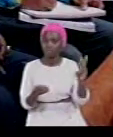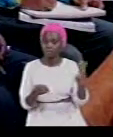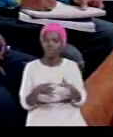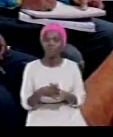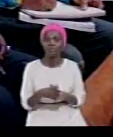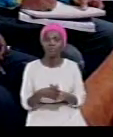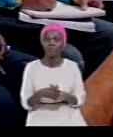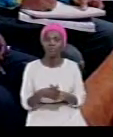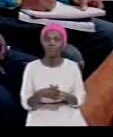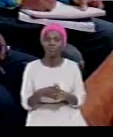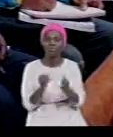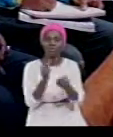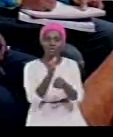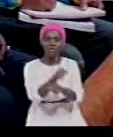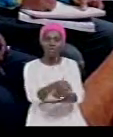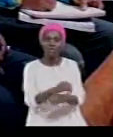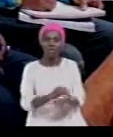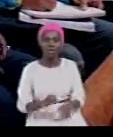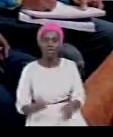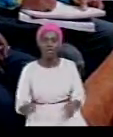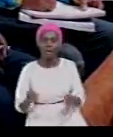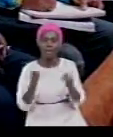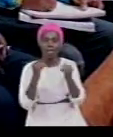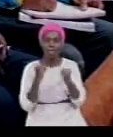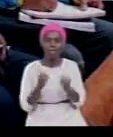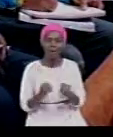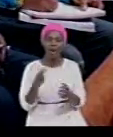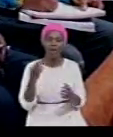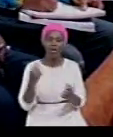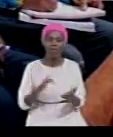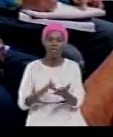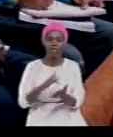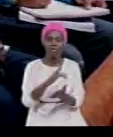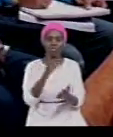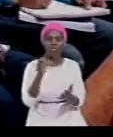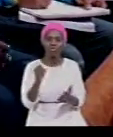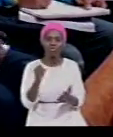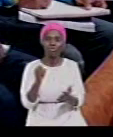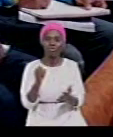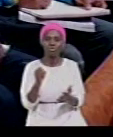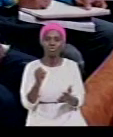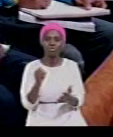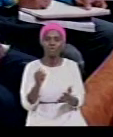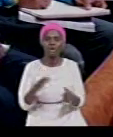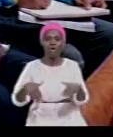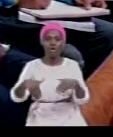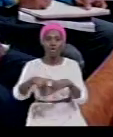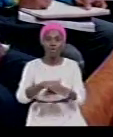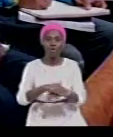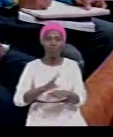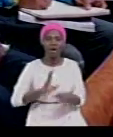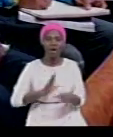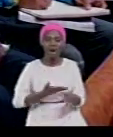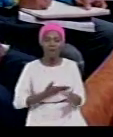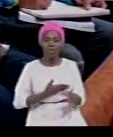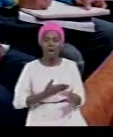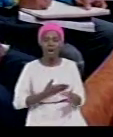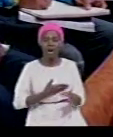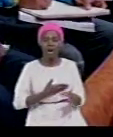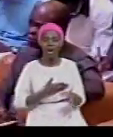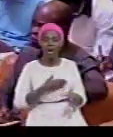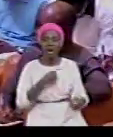looking at the conquering power of the glorious over our afflictions. Over